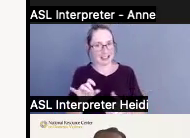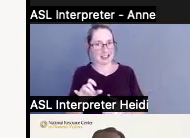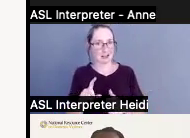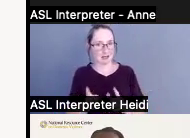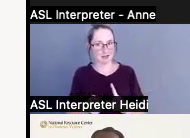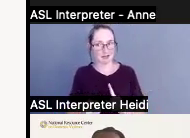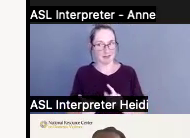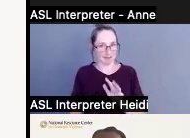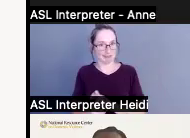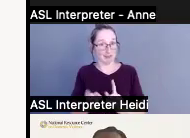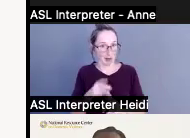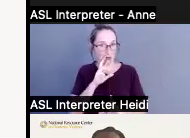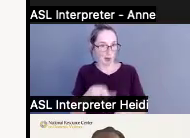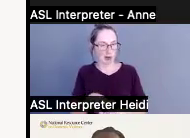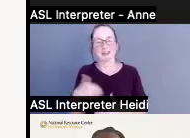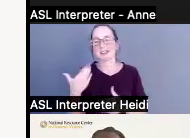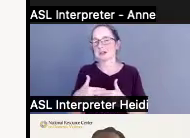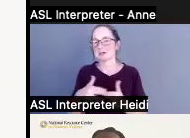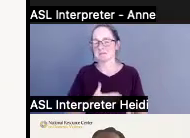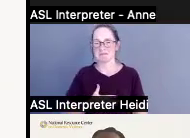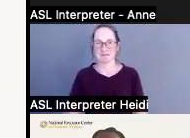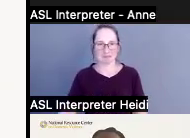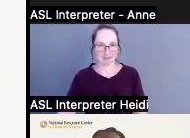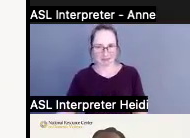the report. Next slide, please.